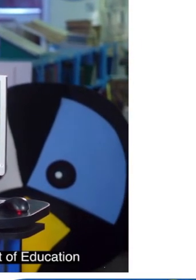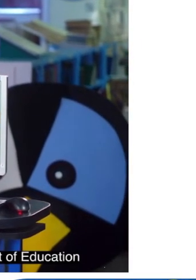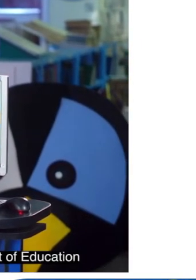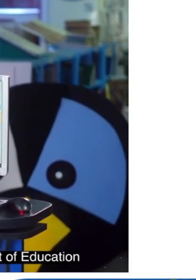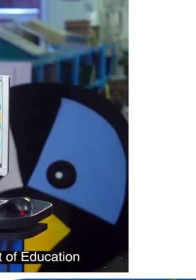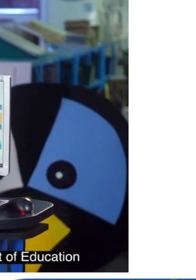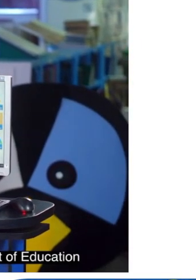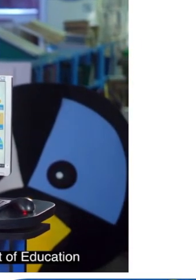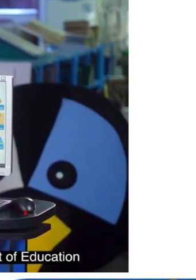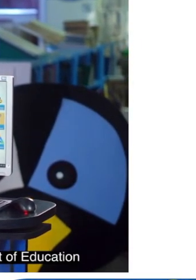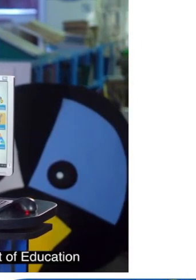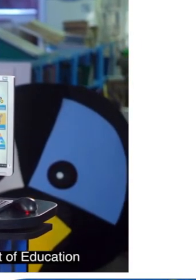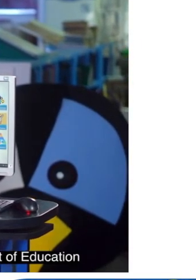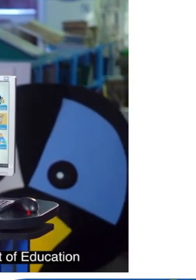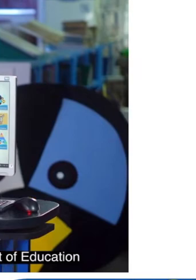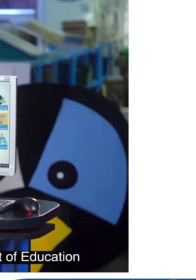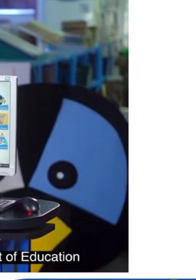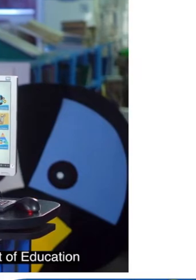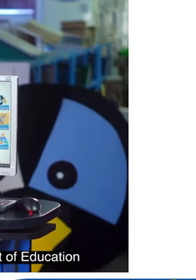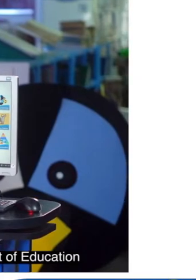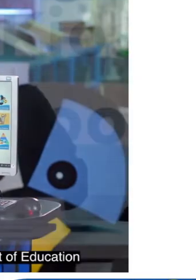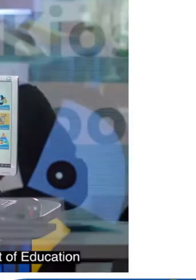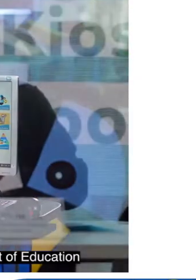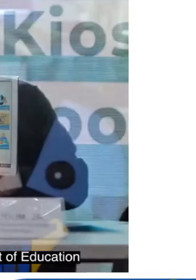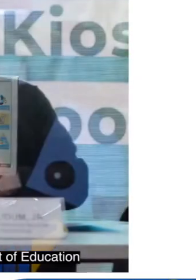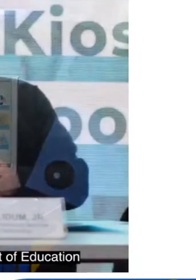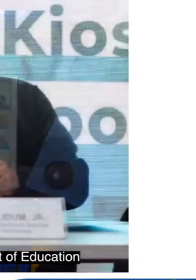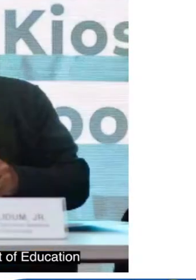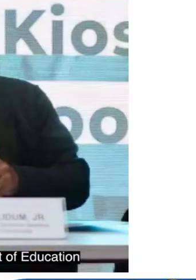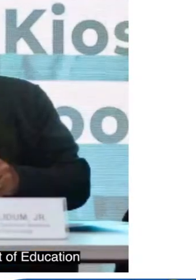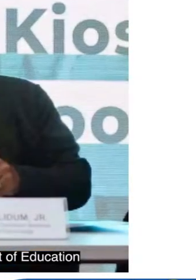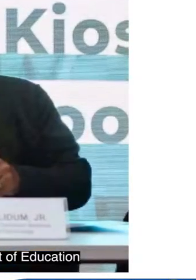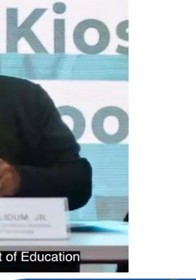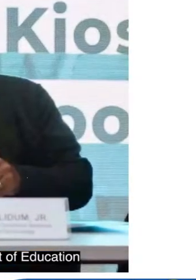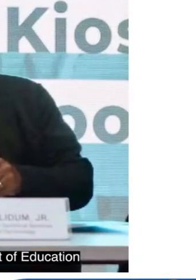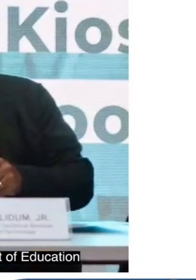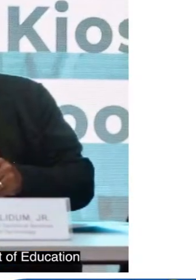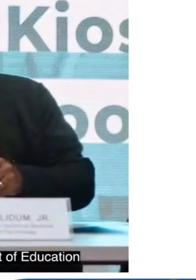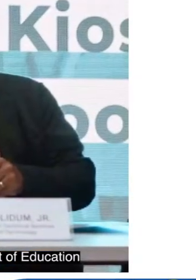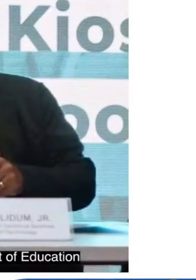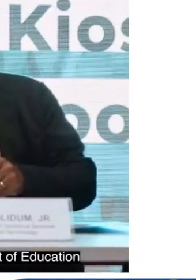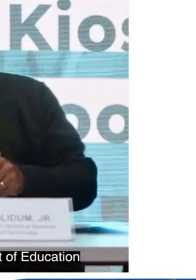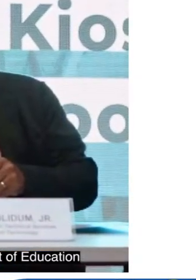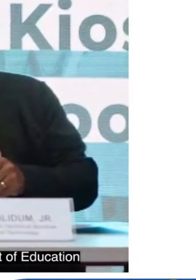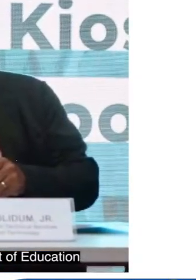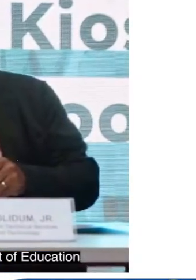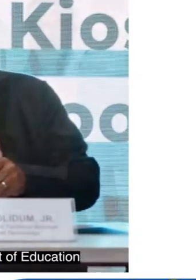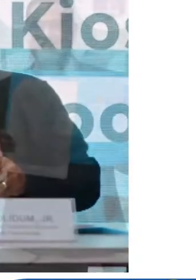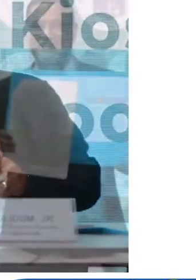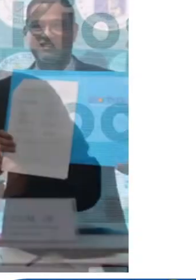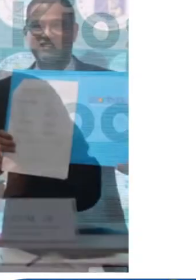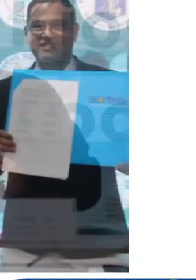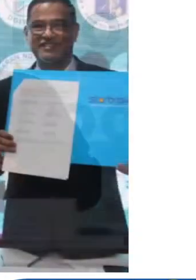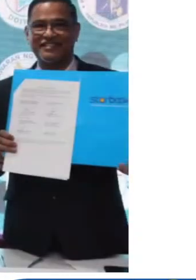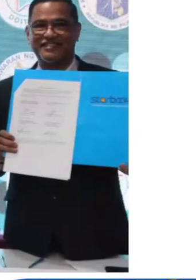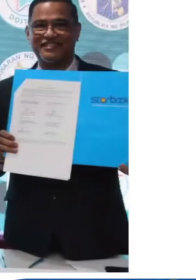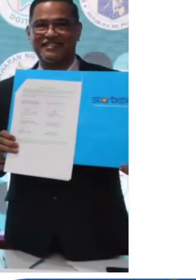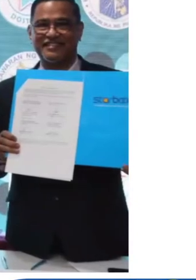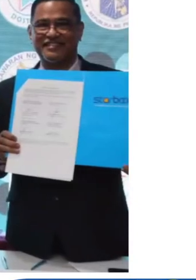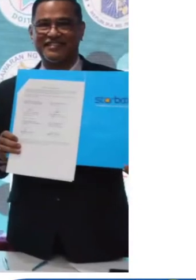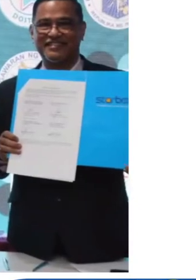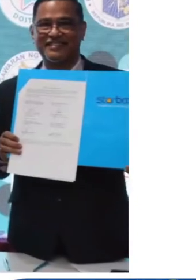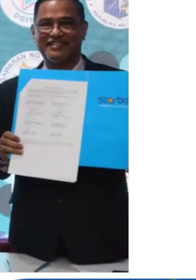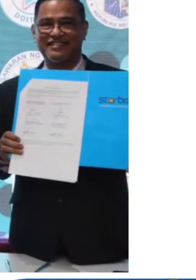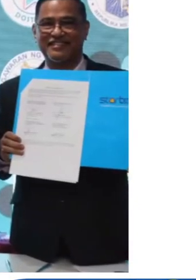in February, the DOST-STII signed a partnership agreement with the Department of Education to have